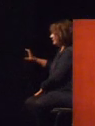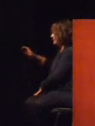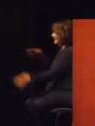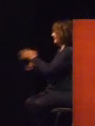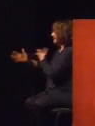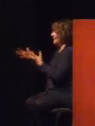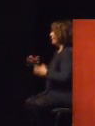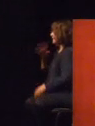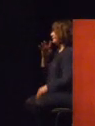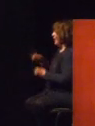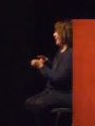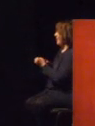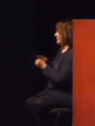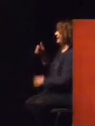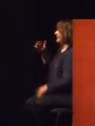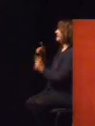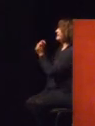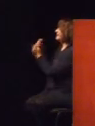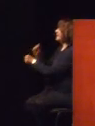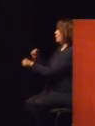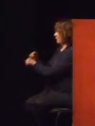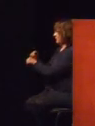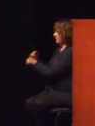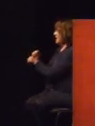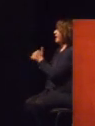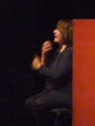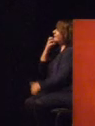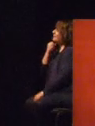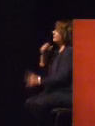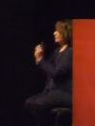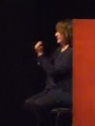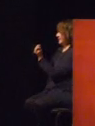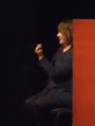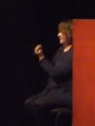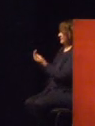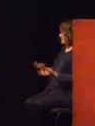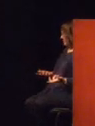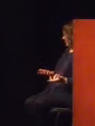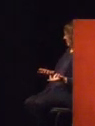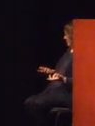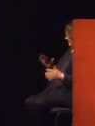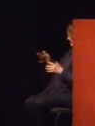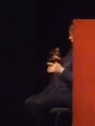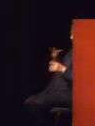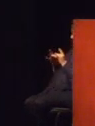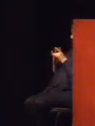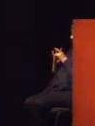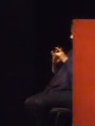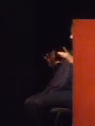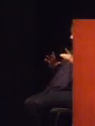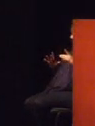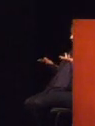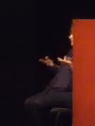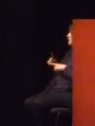talk about his teamwork and how he values his team. And so that there was a little bit of a disconnect. But we did